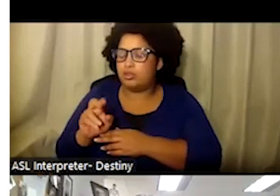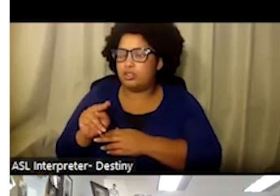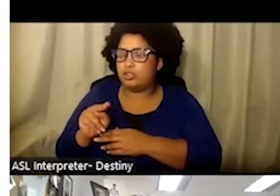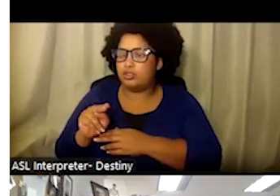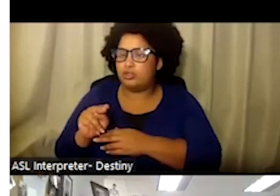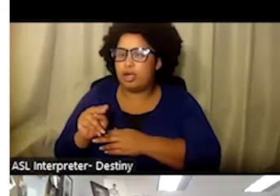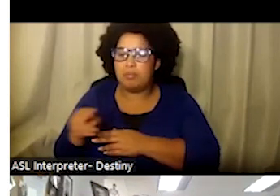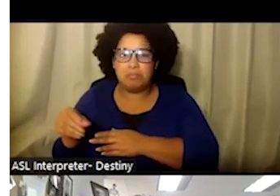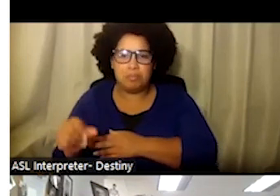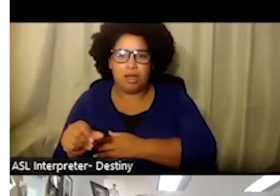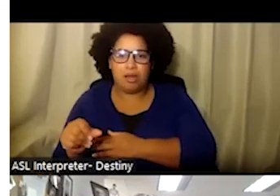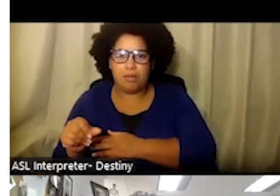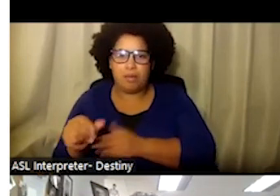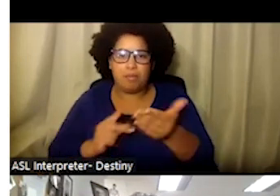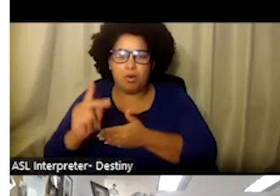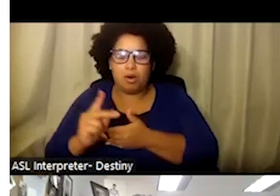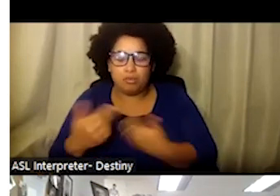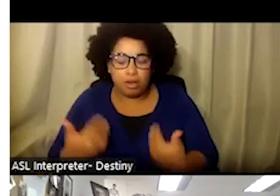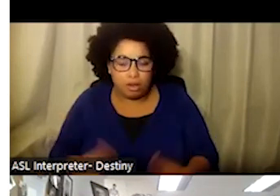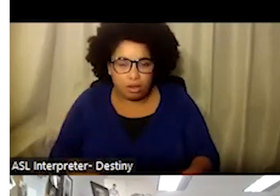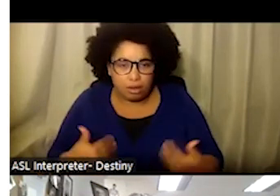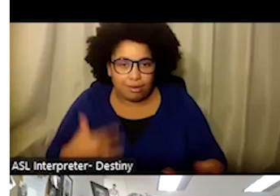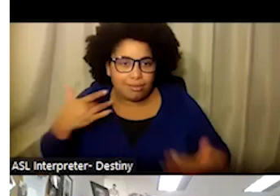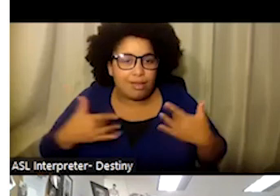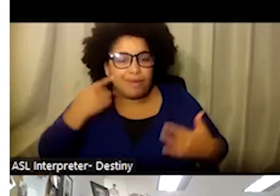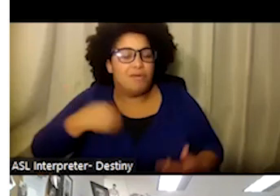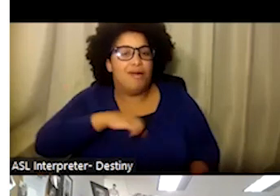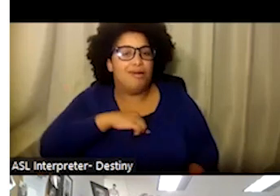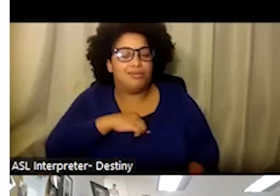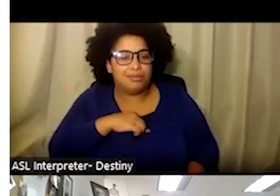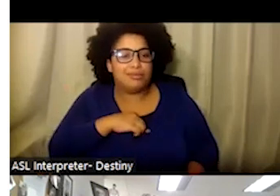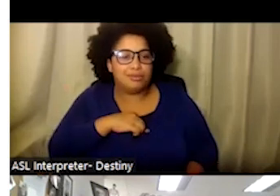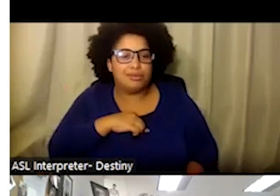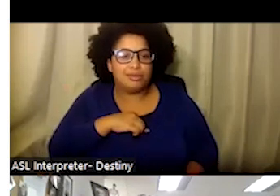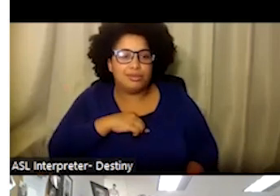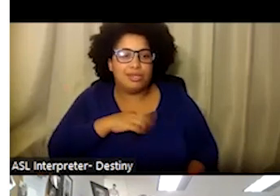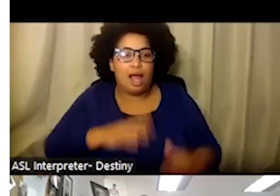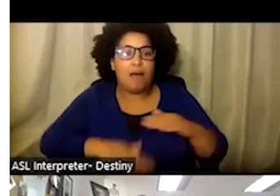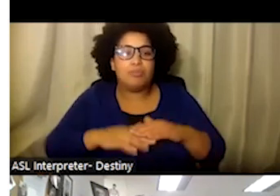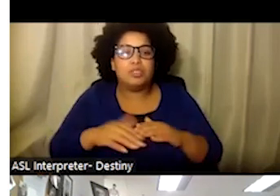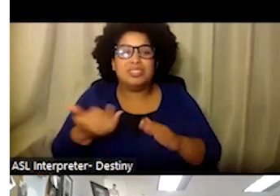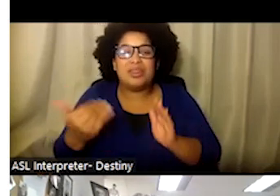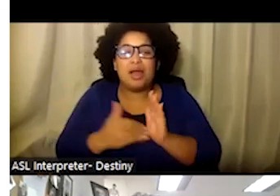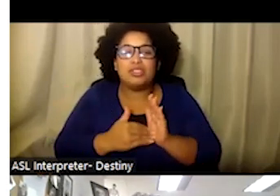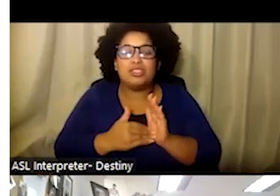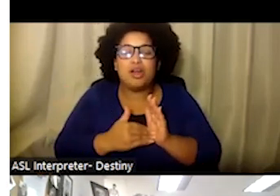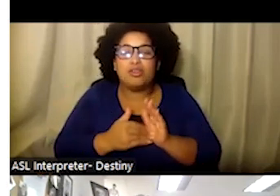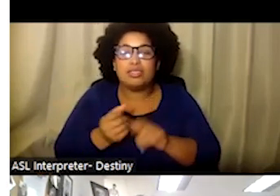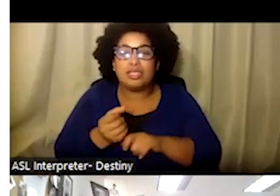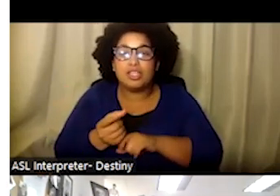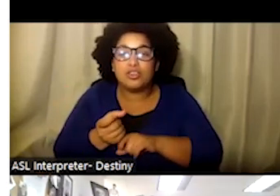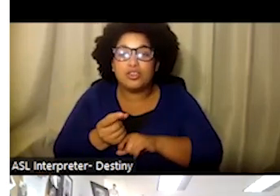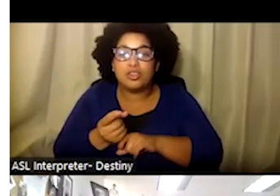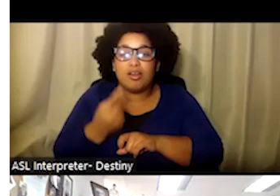and it's very exciting for us. It's up to $10,000 a year for